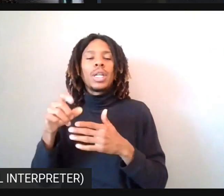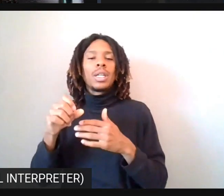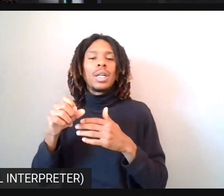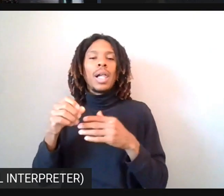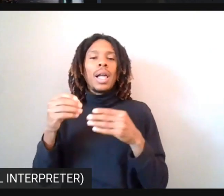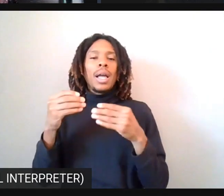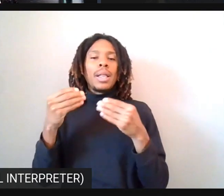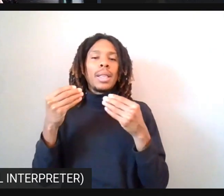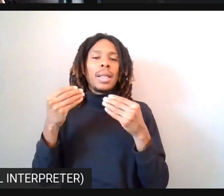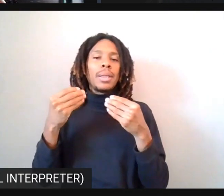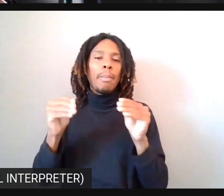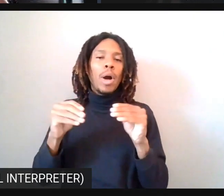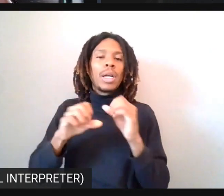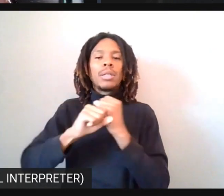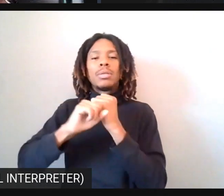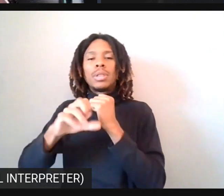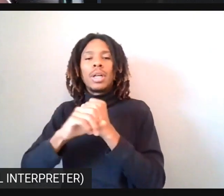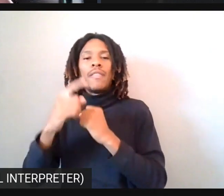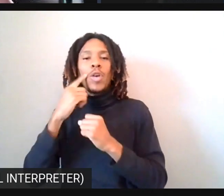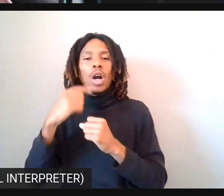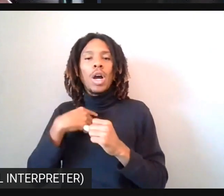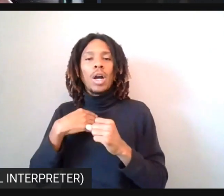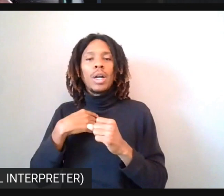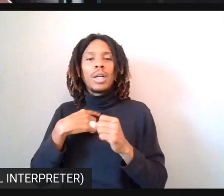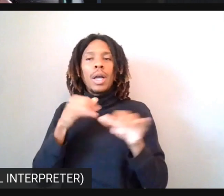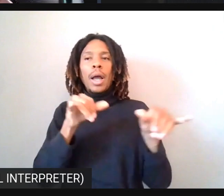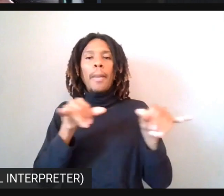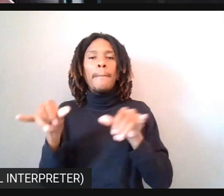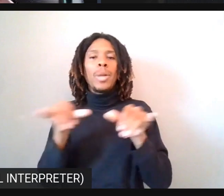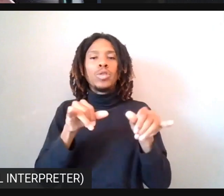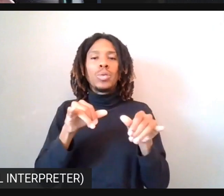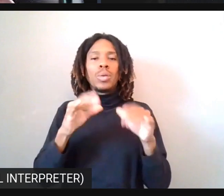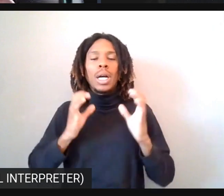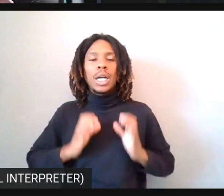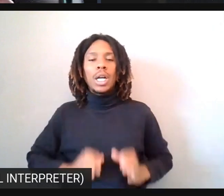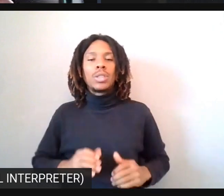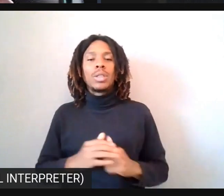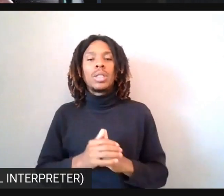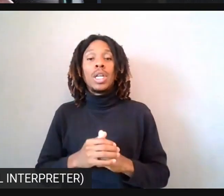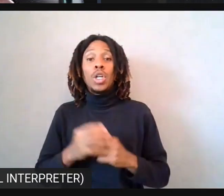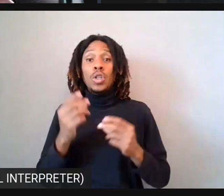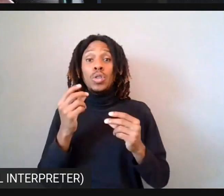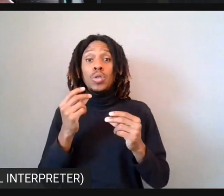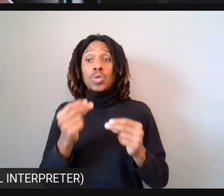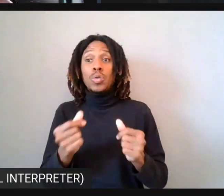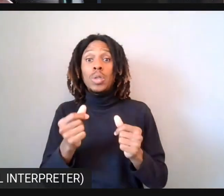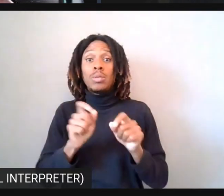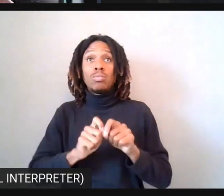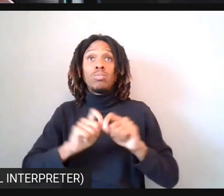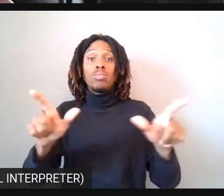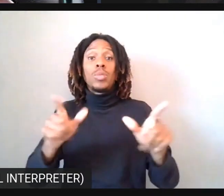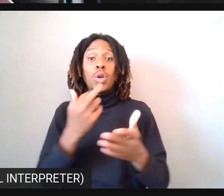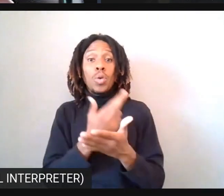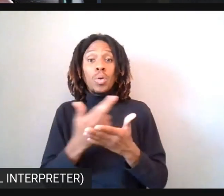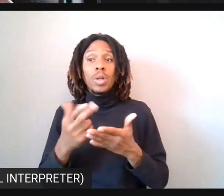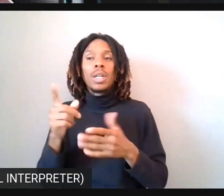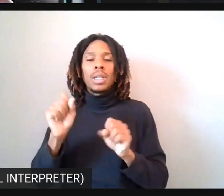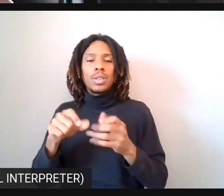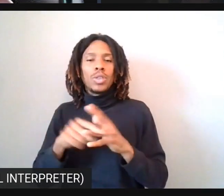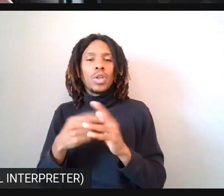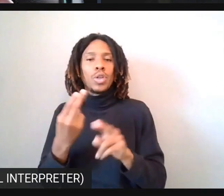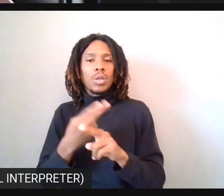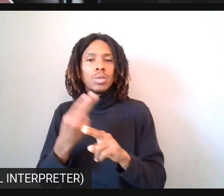and the pace of innovation for our mutual customers is fast, right? Like as soon as new resources are released, they can start using and